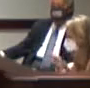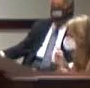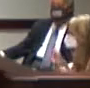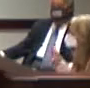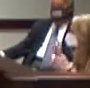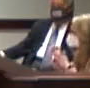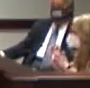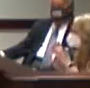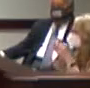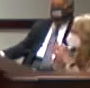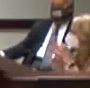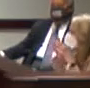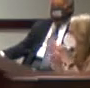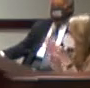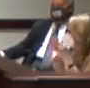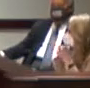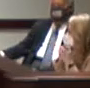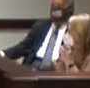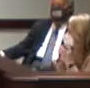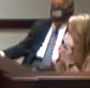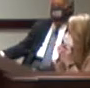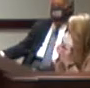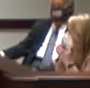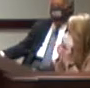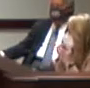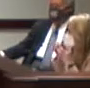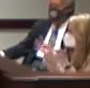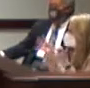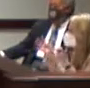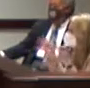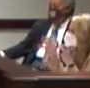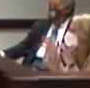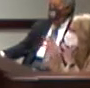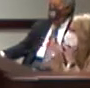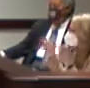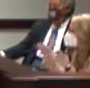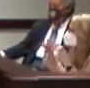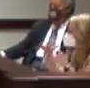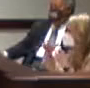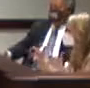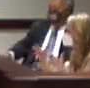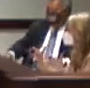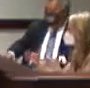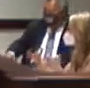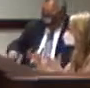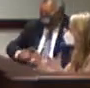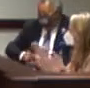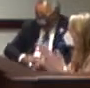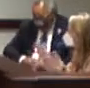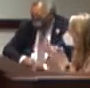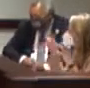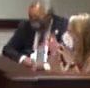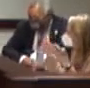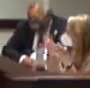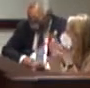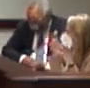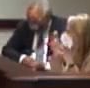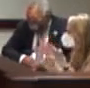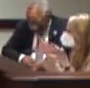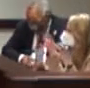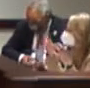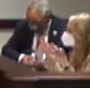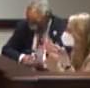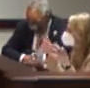that last recommendation about that goal of achieving universal pre-K. Should we really consider having this